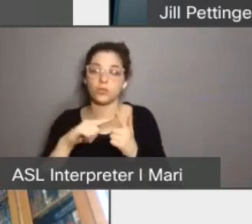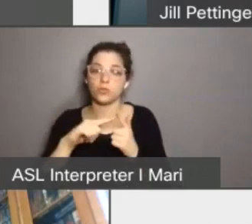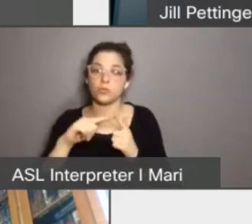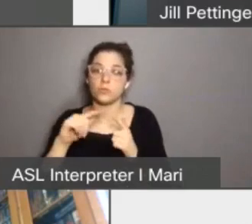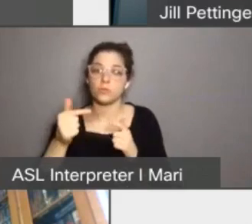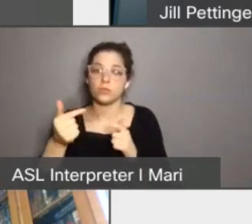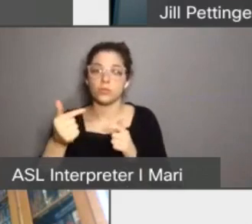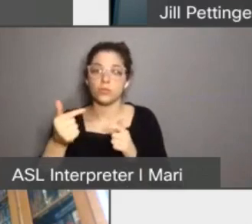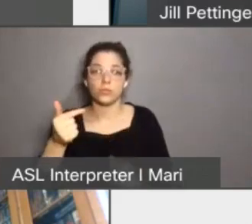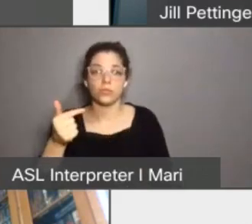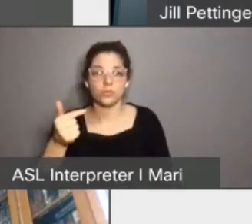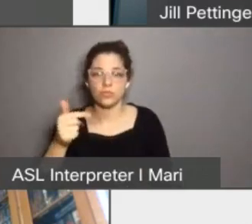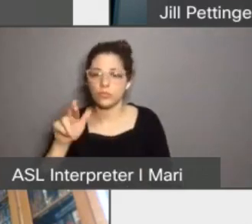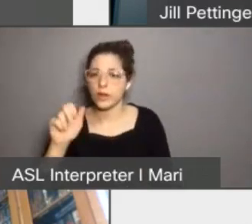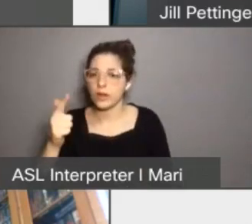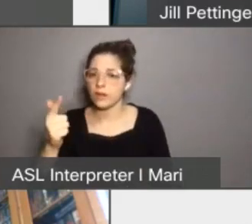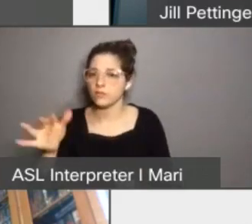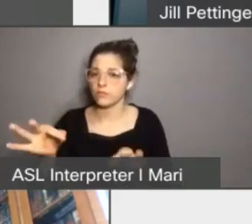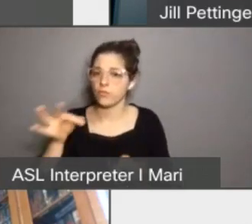that be directed to me?